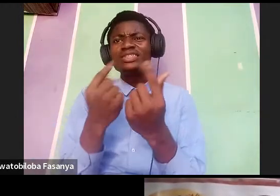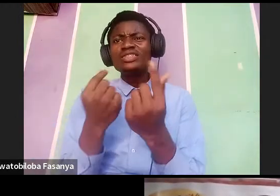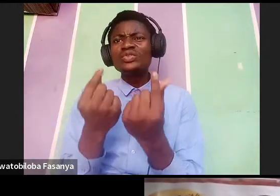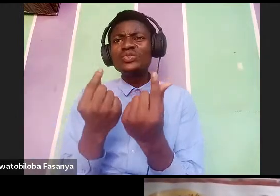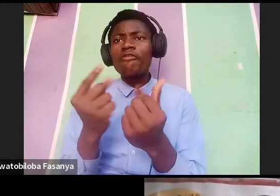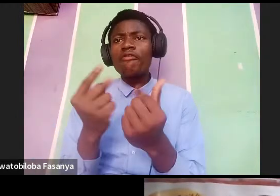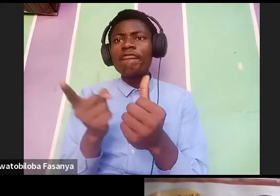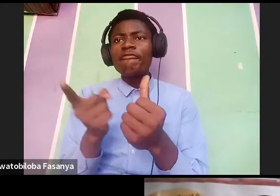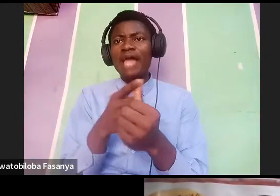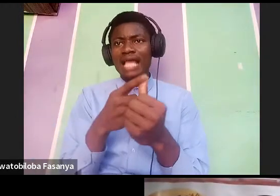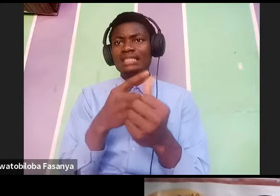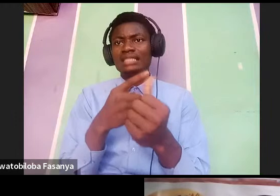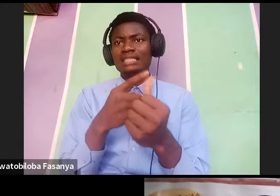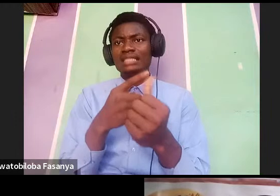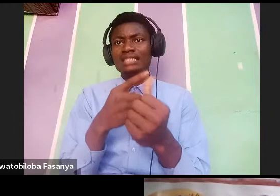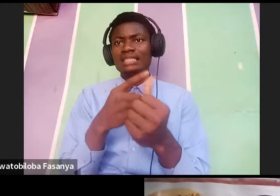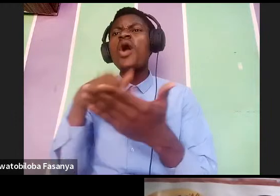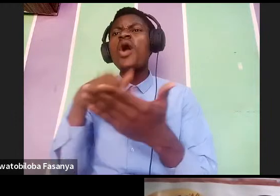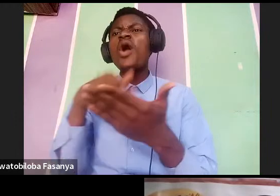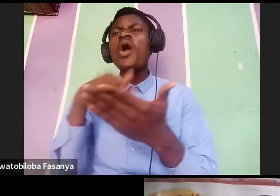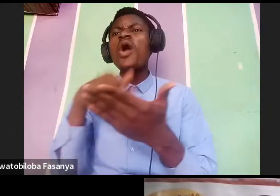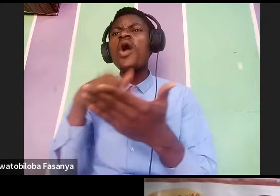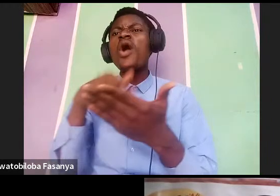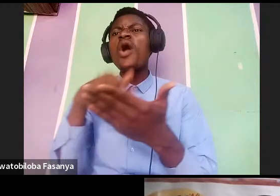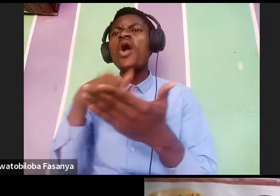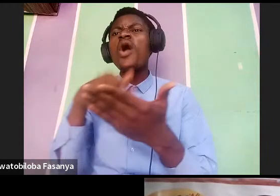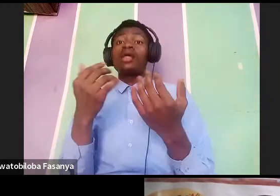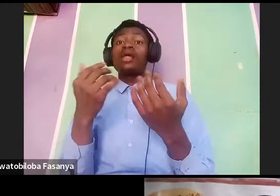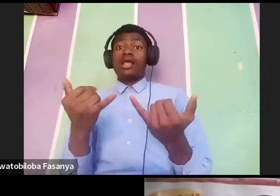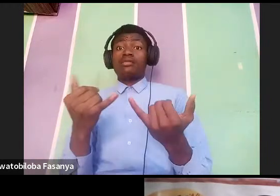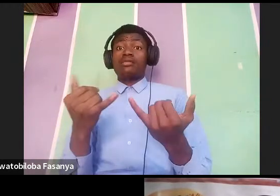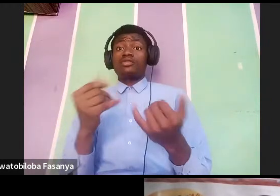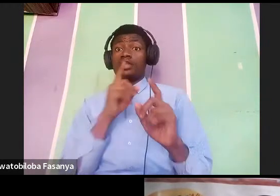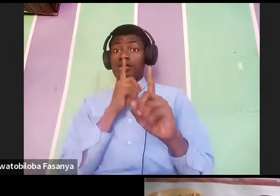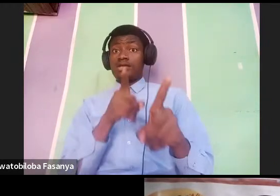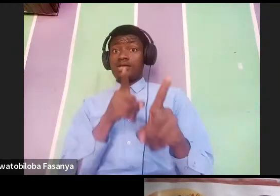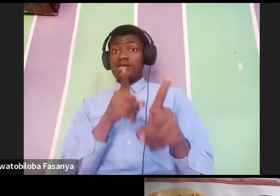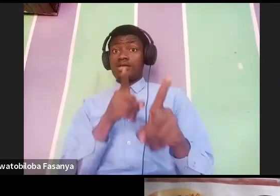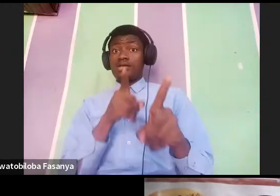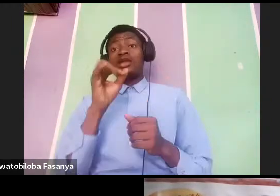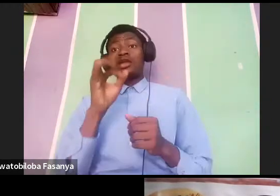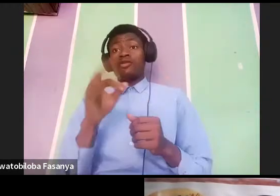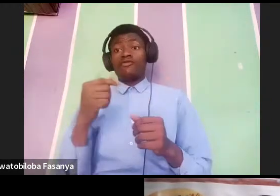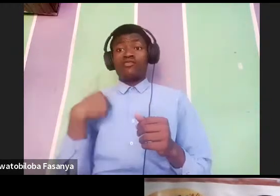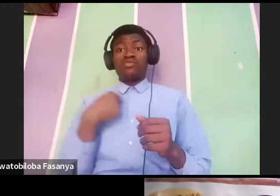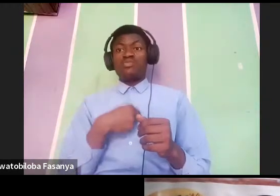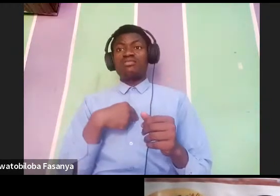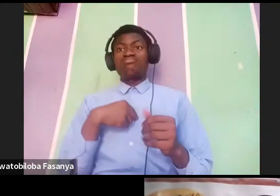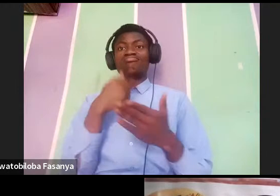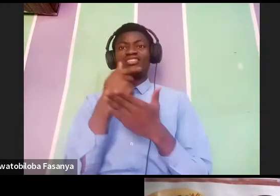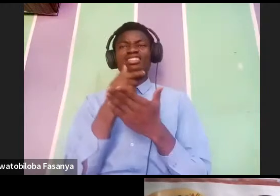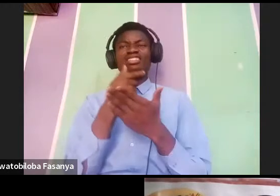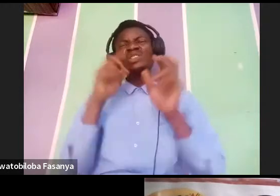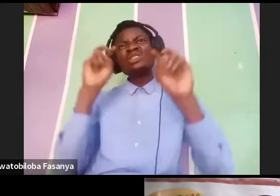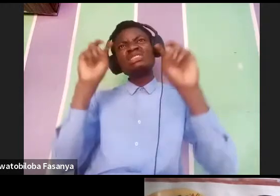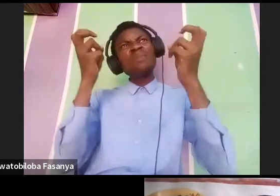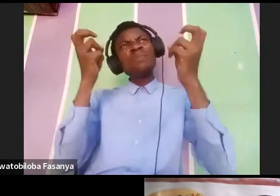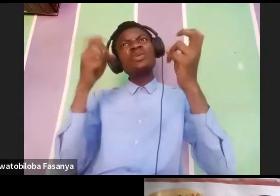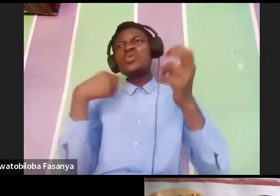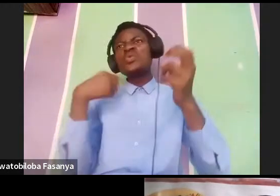themselves? Basically, if you're talking about someone that's having difficulty in breathing, is actually one of